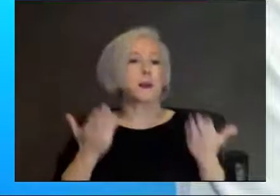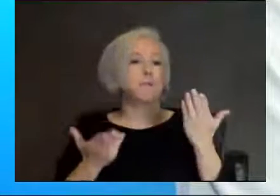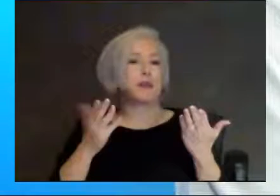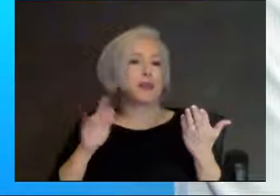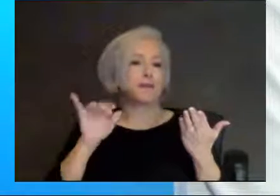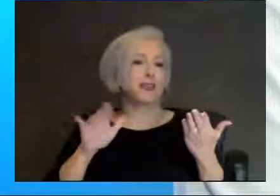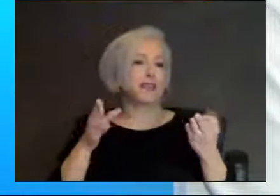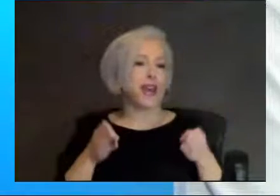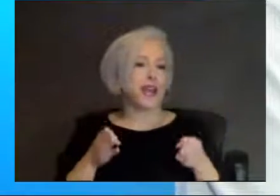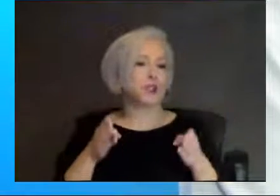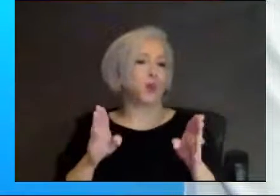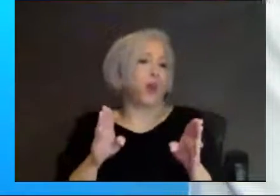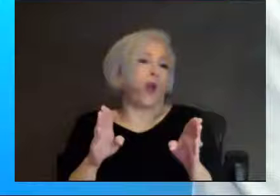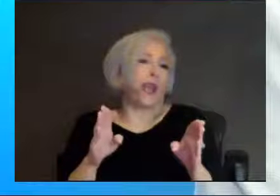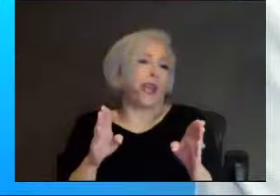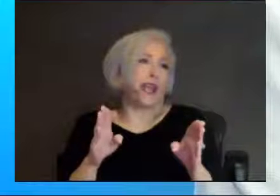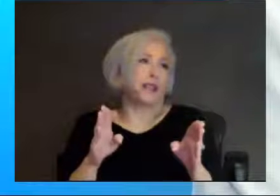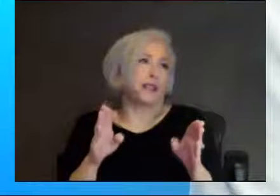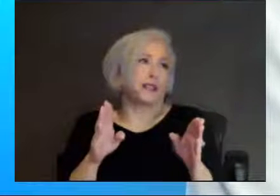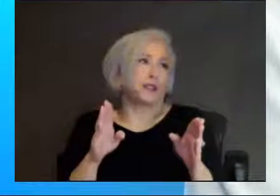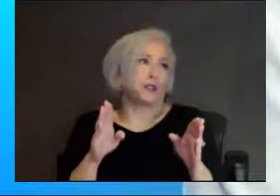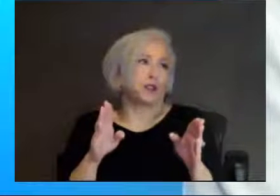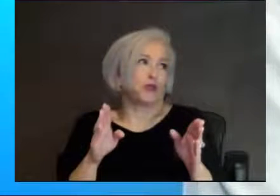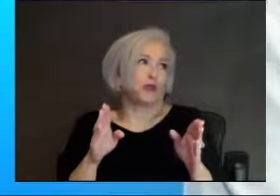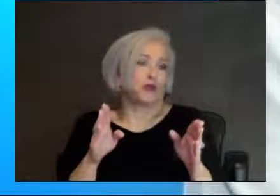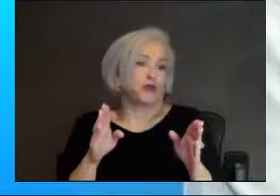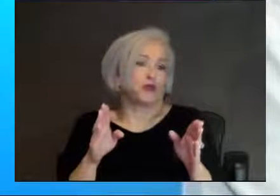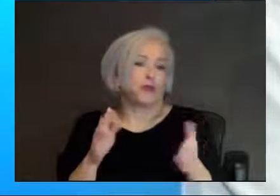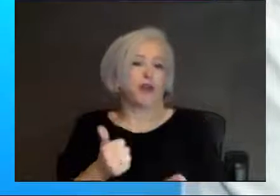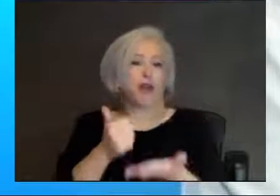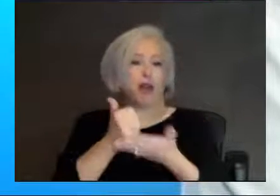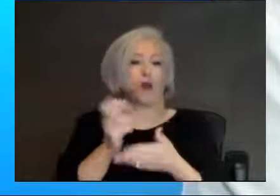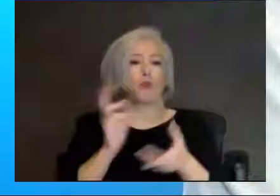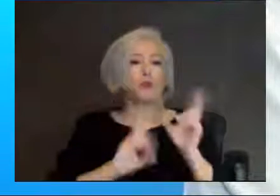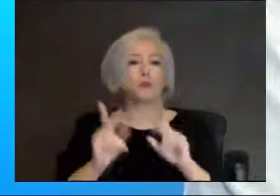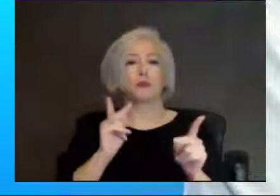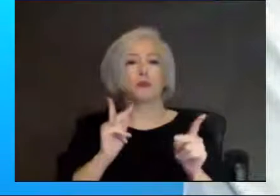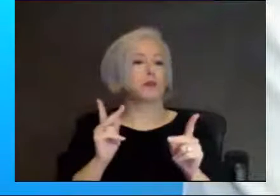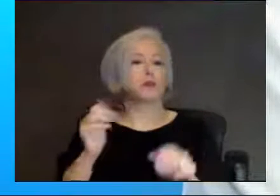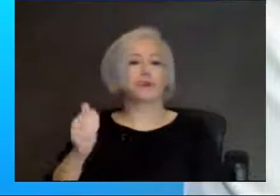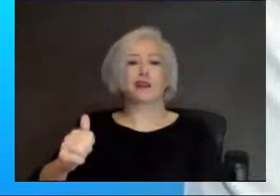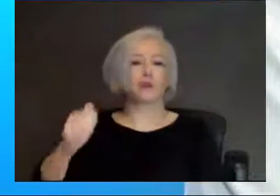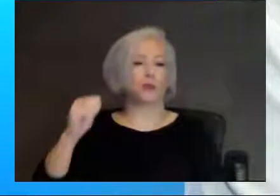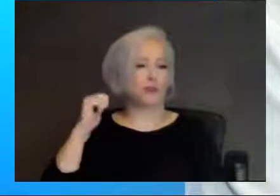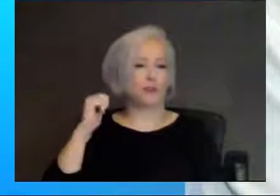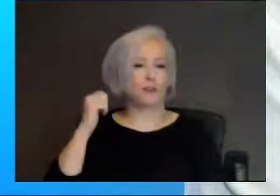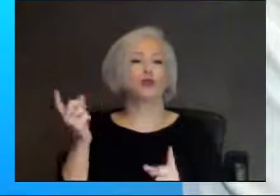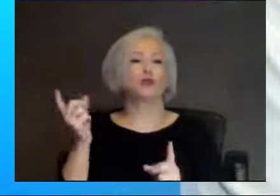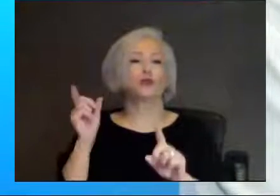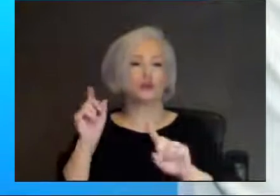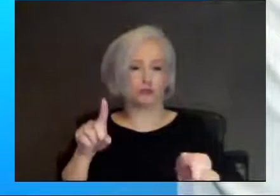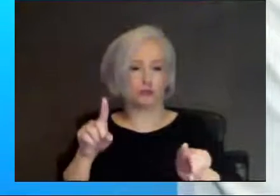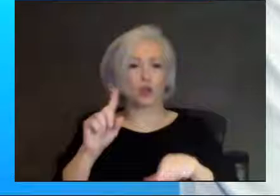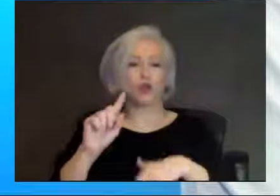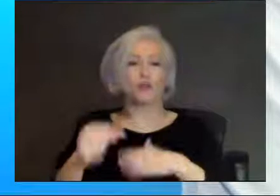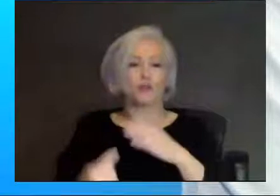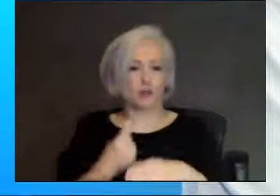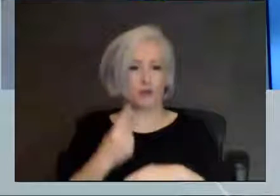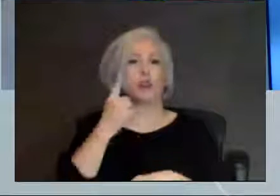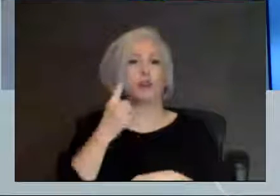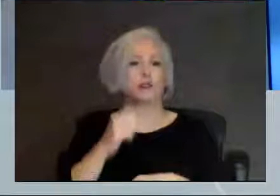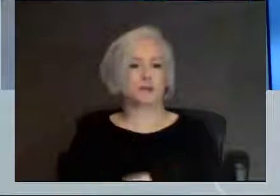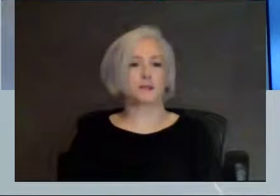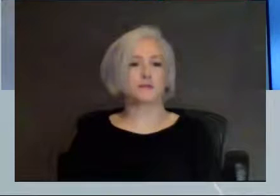at least cover that gap for patients that are not quite ready to make the leap to colonoscopy. You